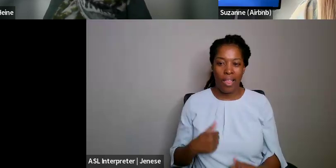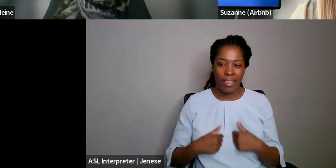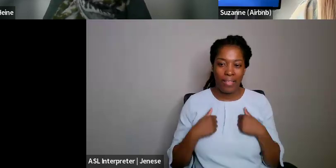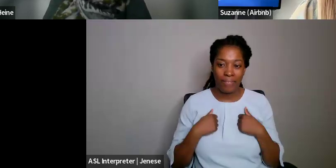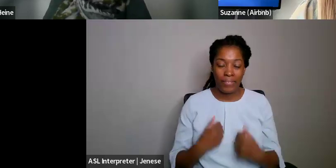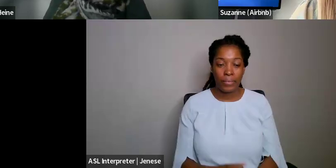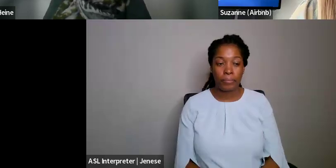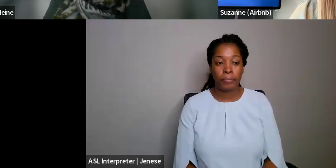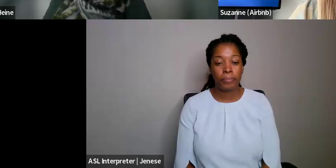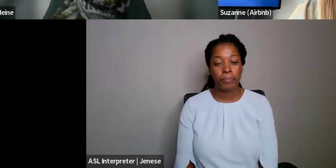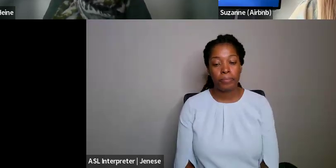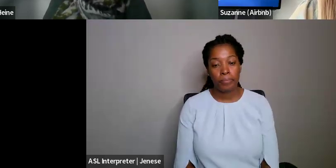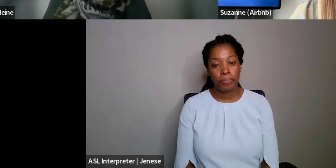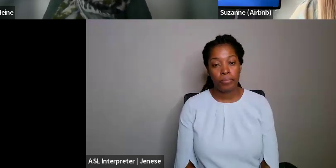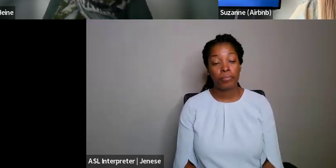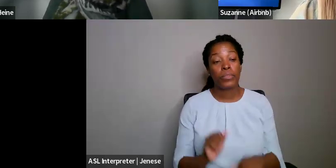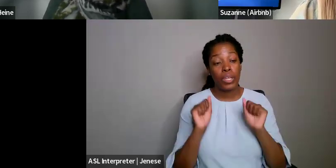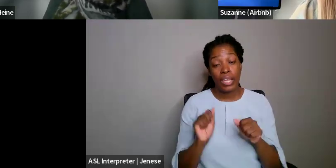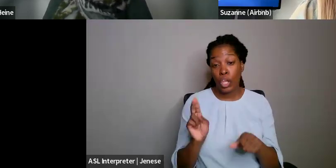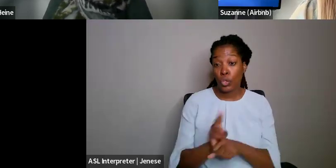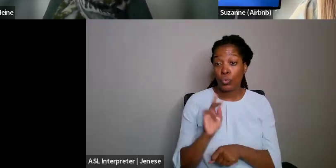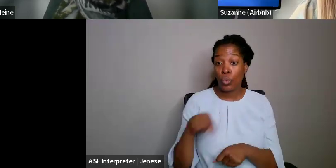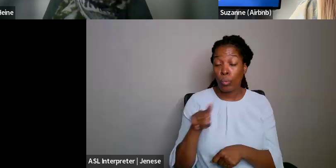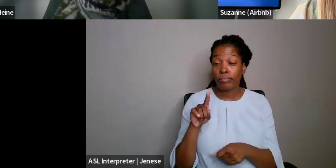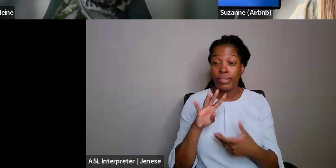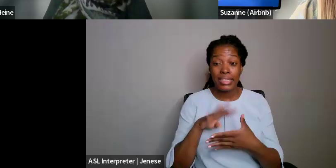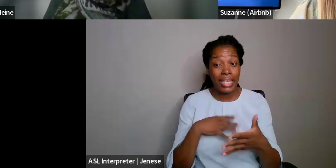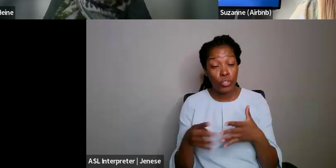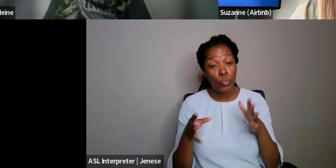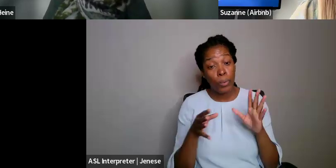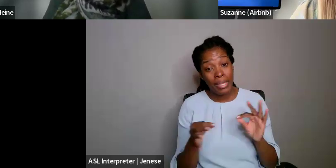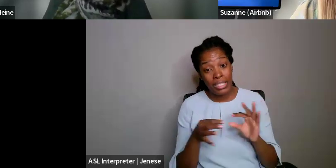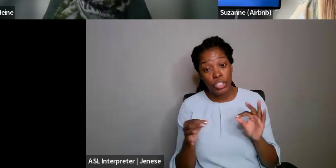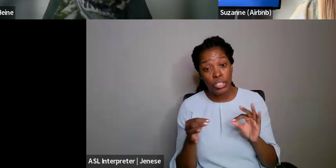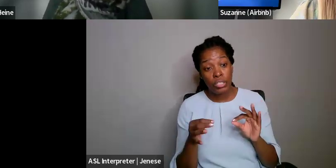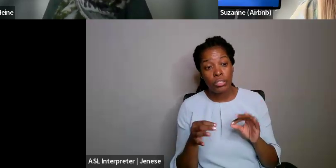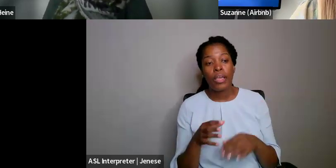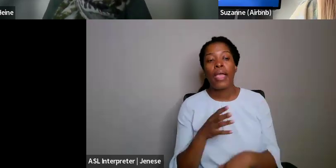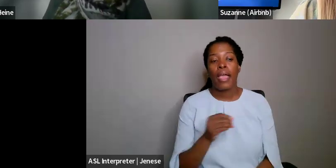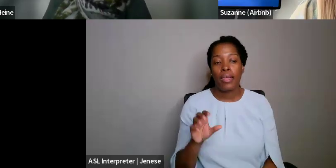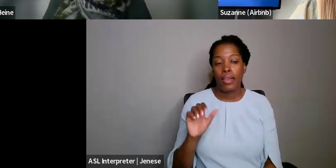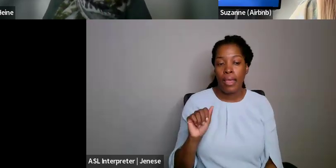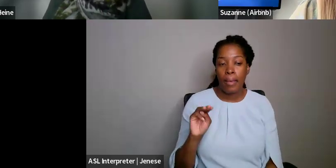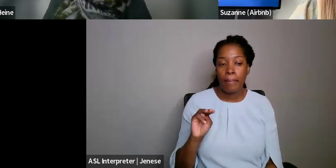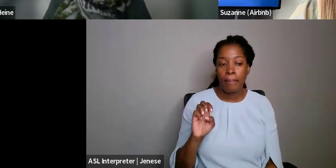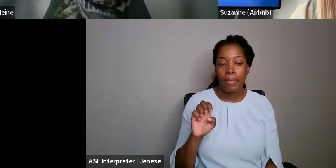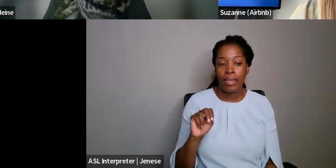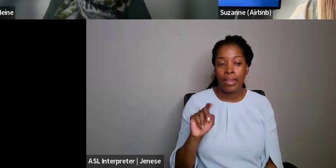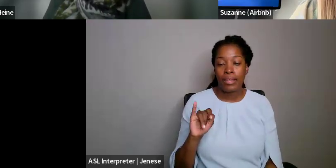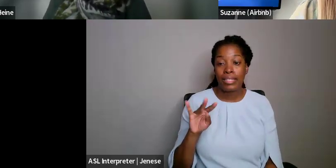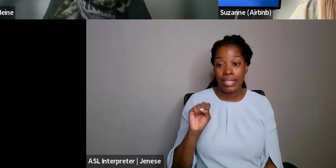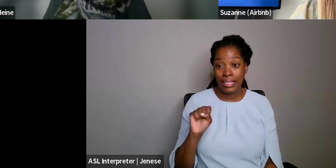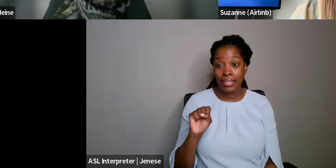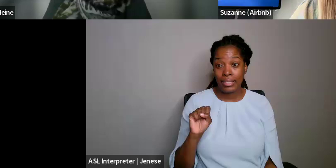Yeah, and you can use your scheduled messages. Oh, and then amenities. Guests expect